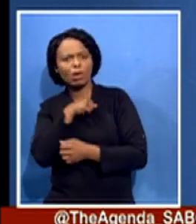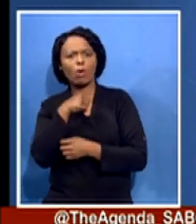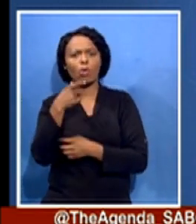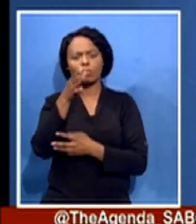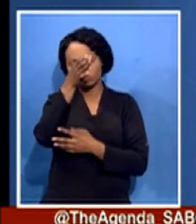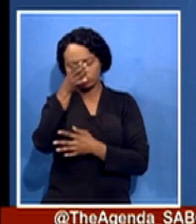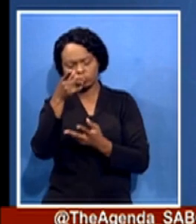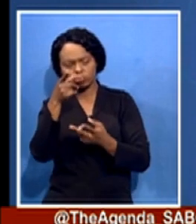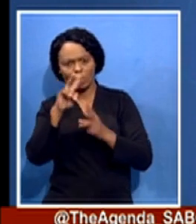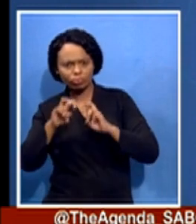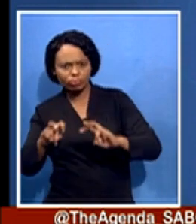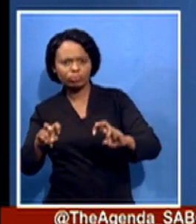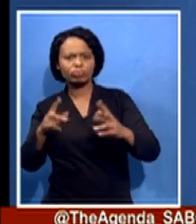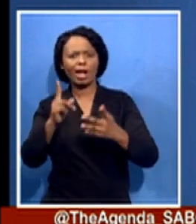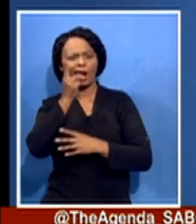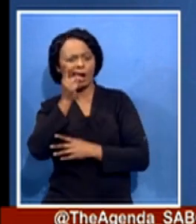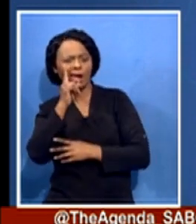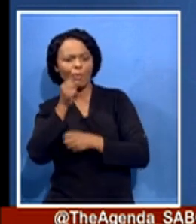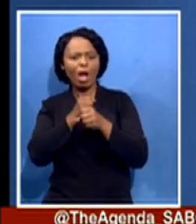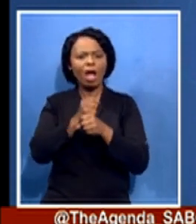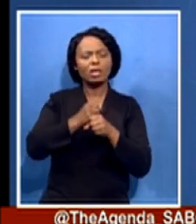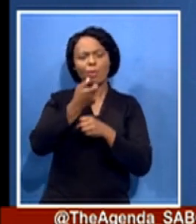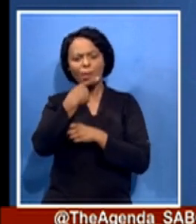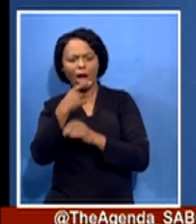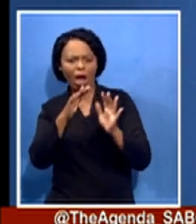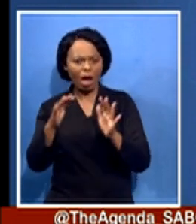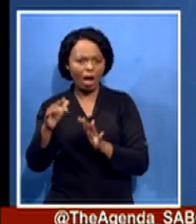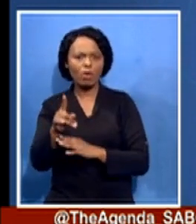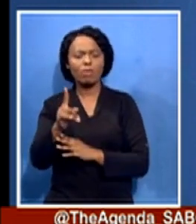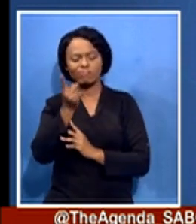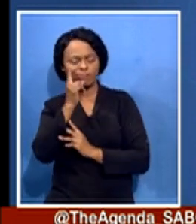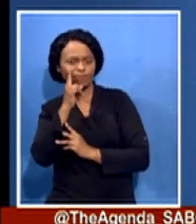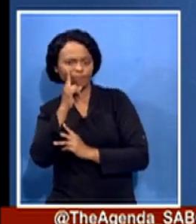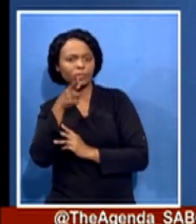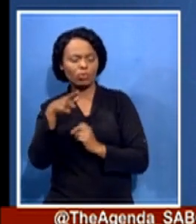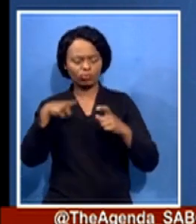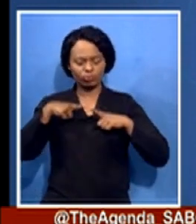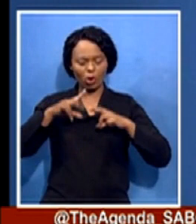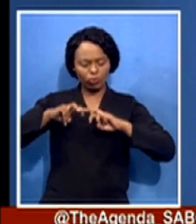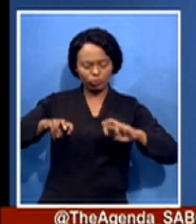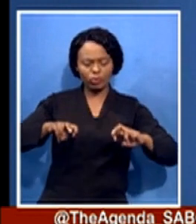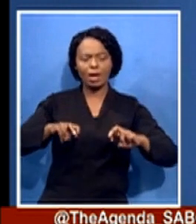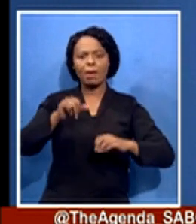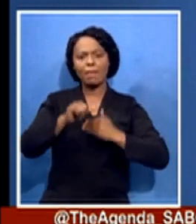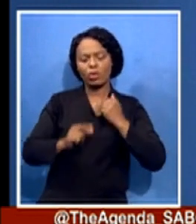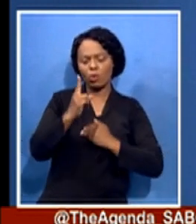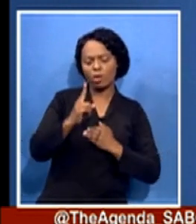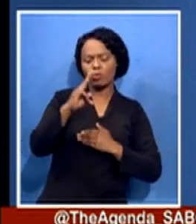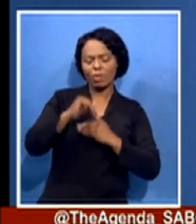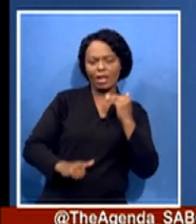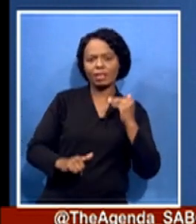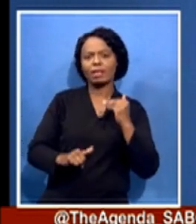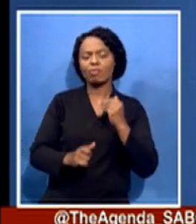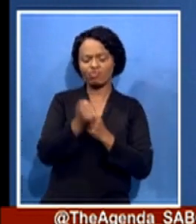really, literally, in 1 or 2 months, turn around their priorities and redirect everything